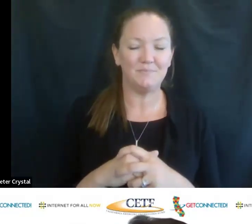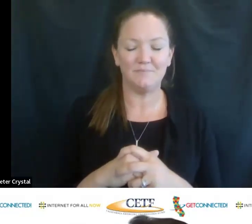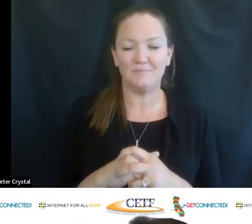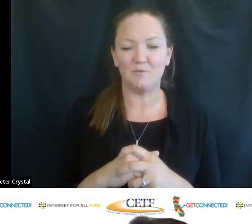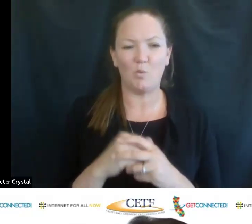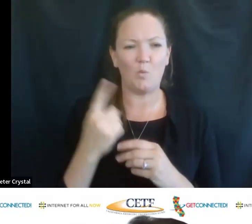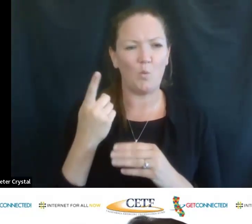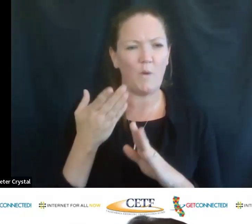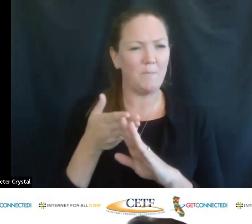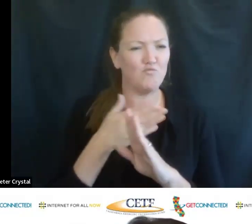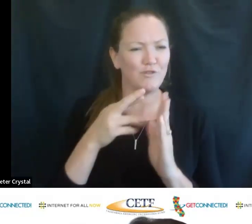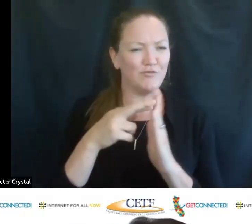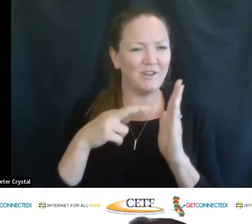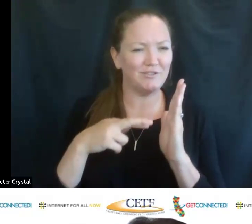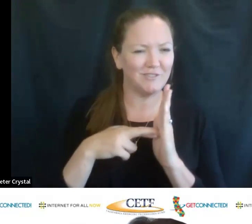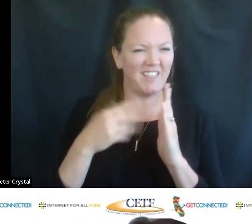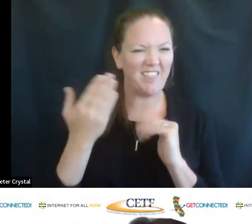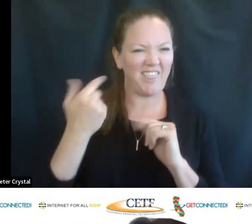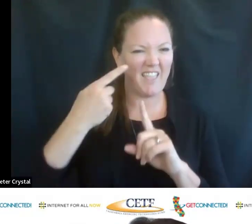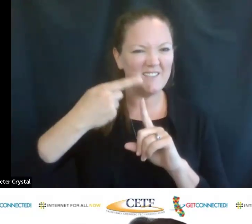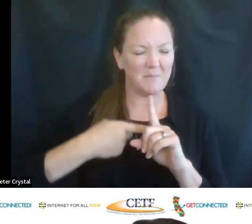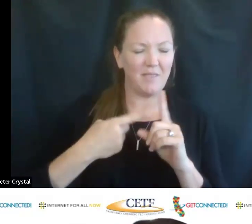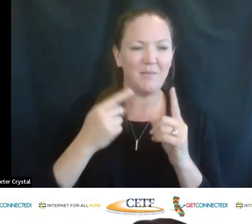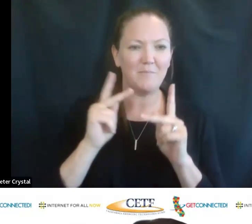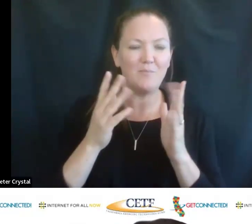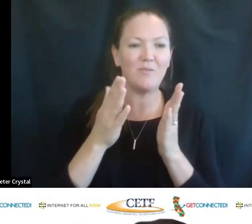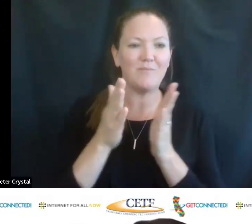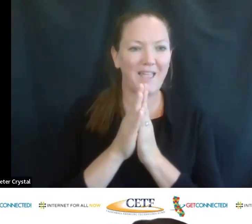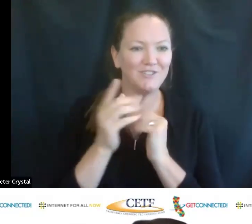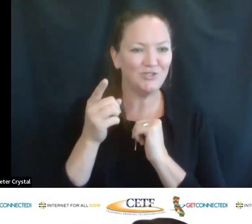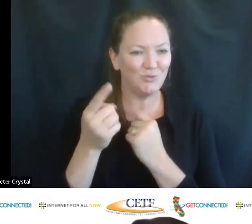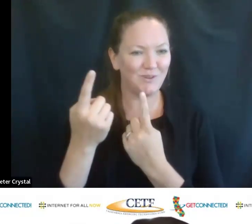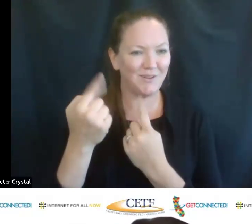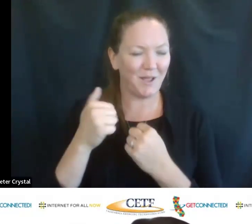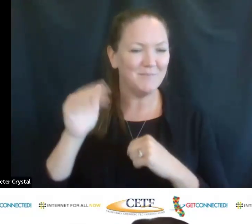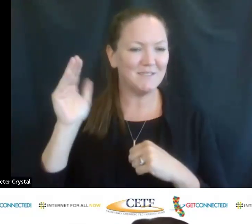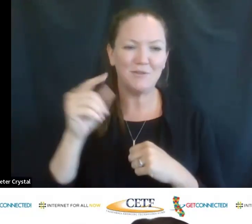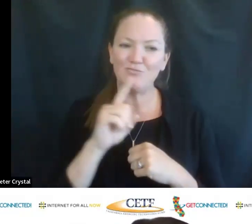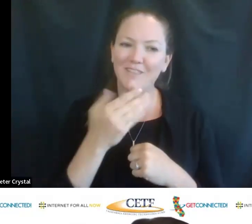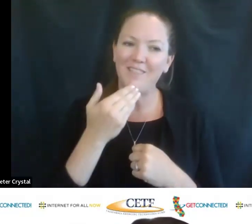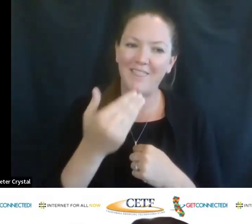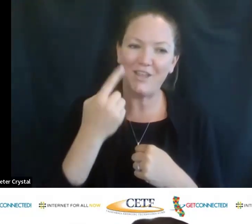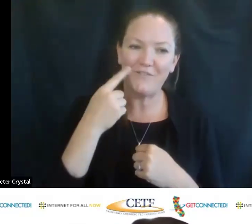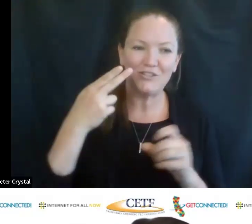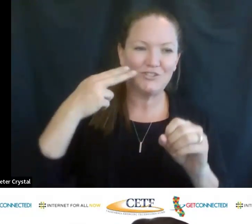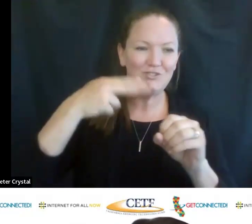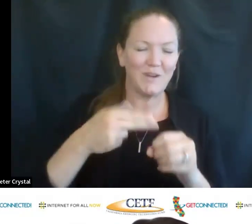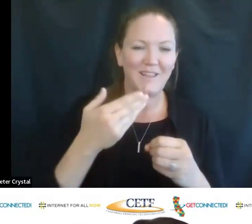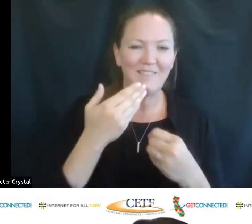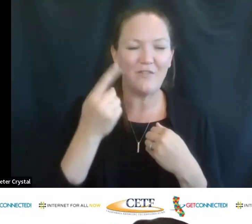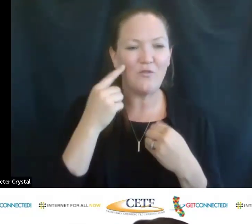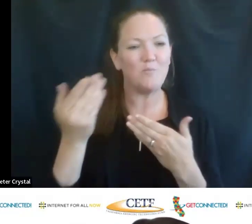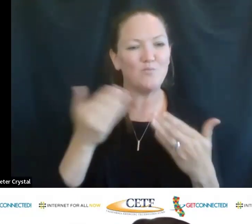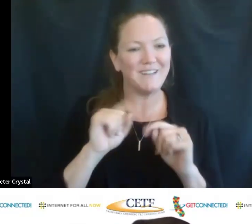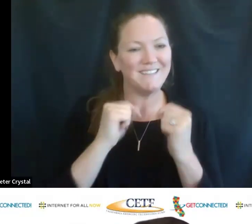month, folks had asked to have you come and speak, and so thank you for doing that, and thank you for bringing the team.